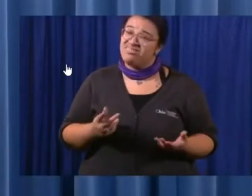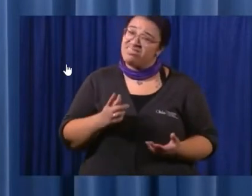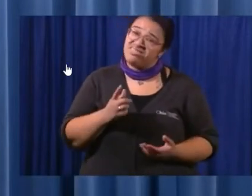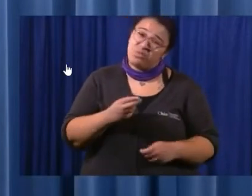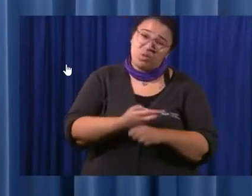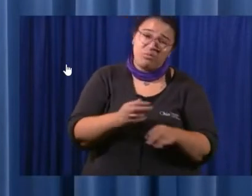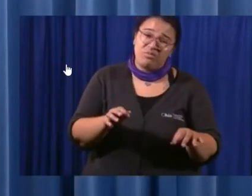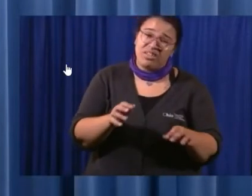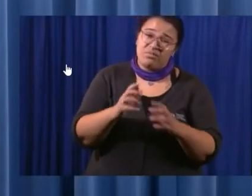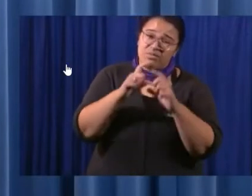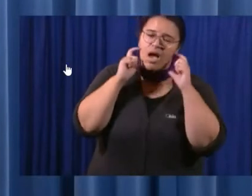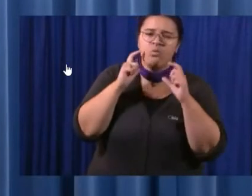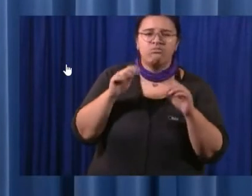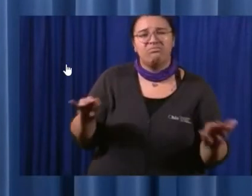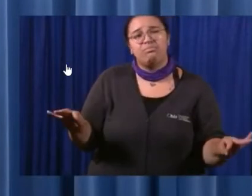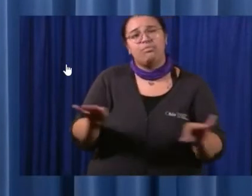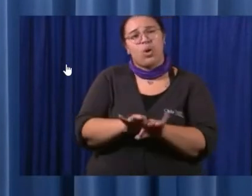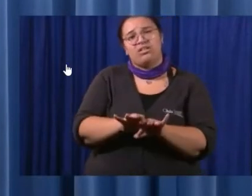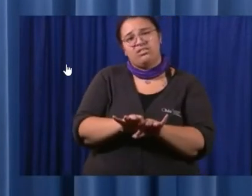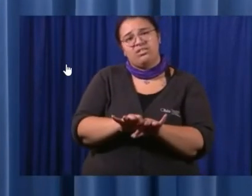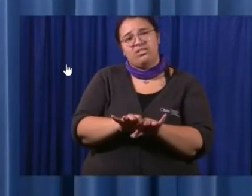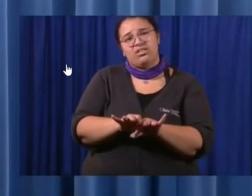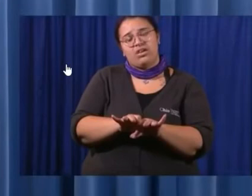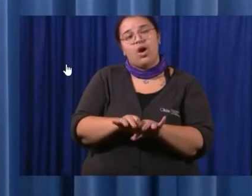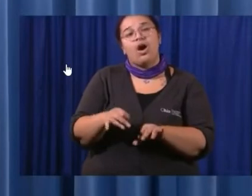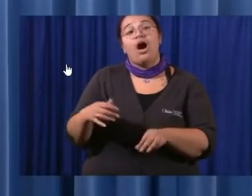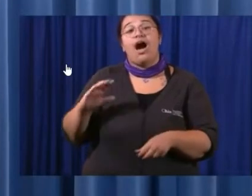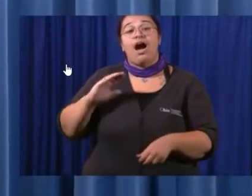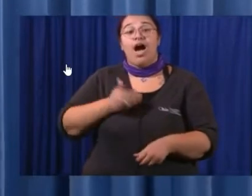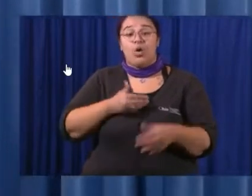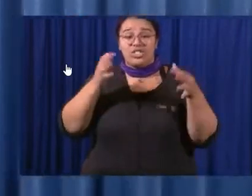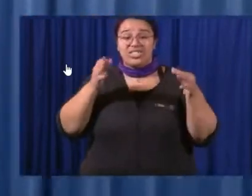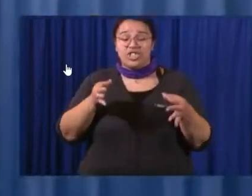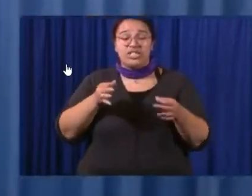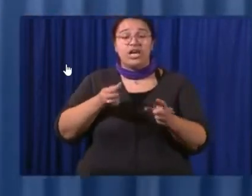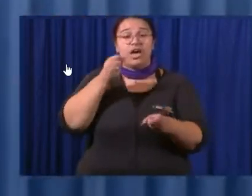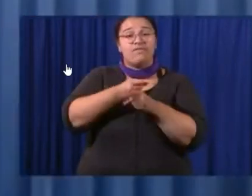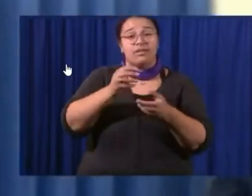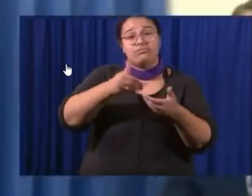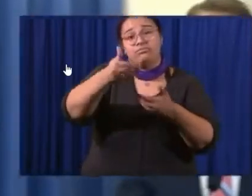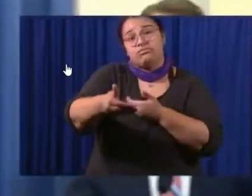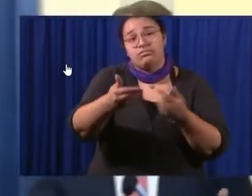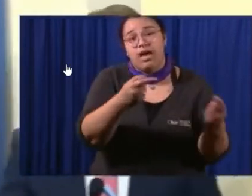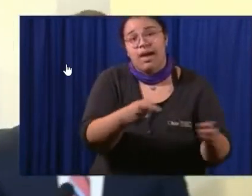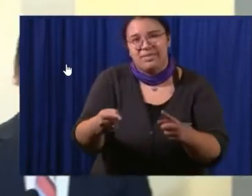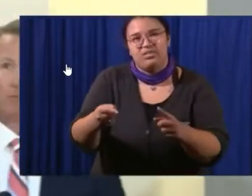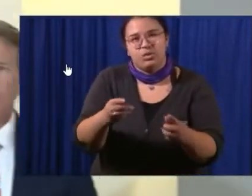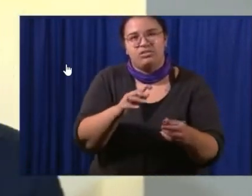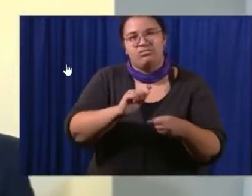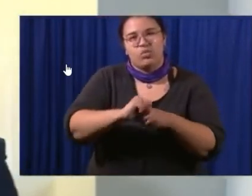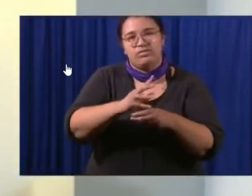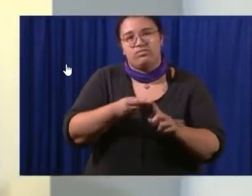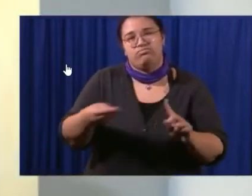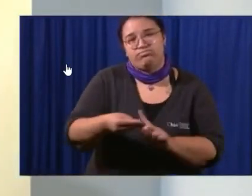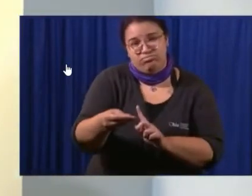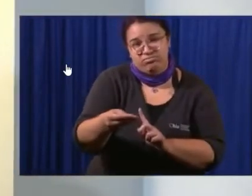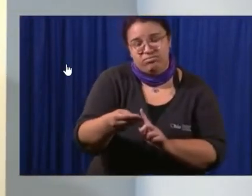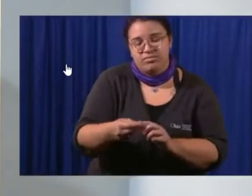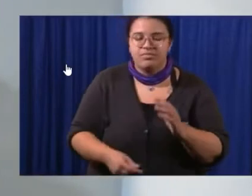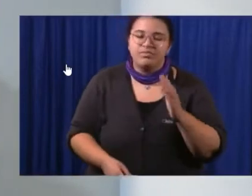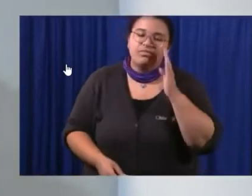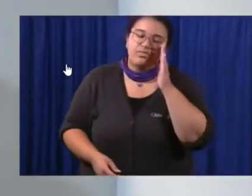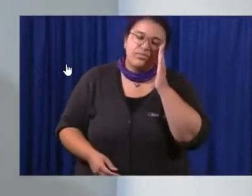we control this. We control our destiny. Some history to that, because we at the end of April, beginning of May,